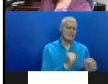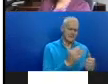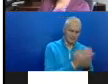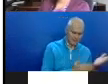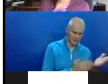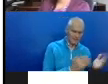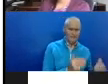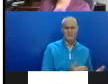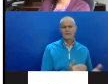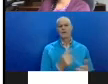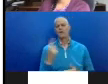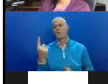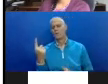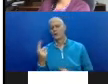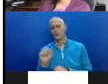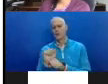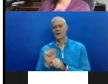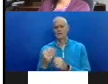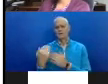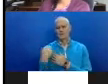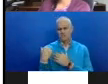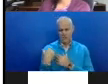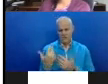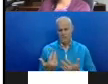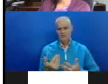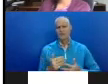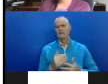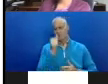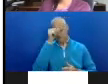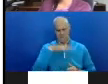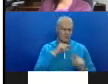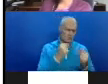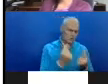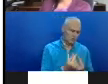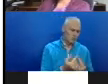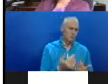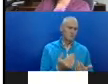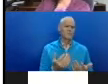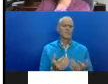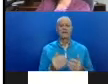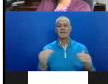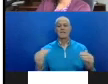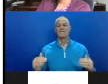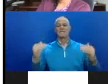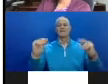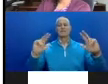then another might be working on the responsibility, like that might be a men's group. And then the phase 3 might